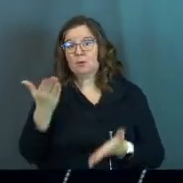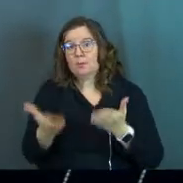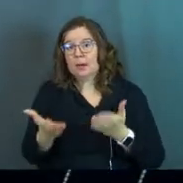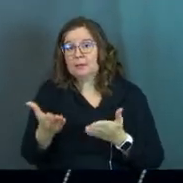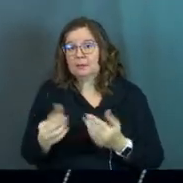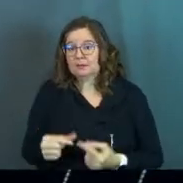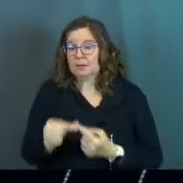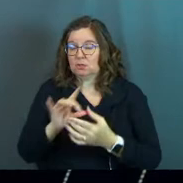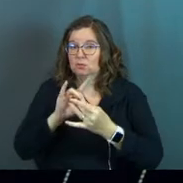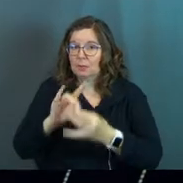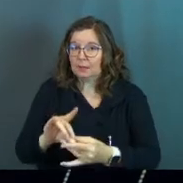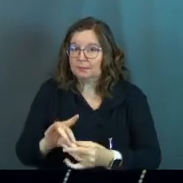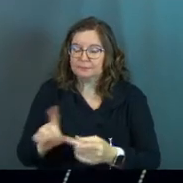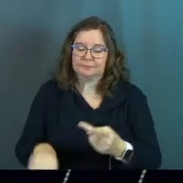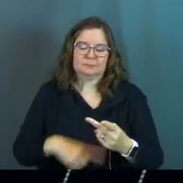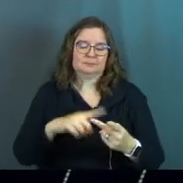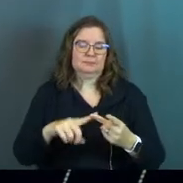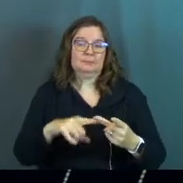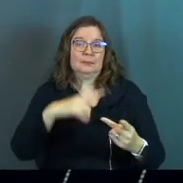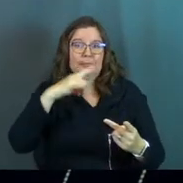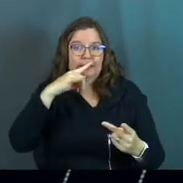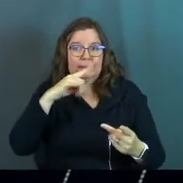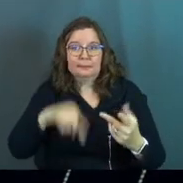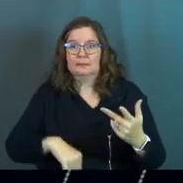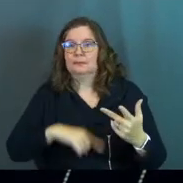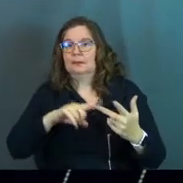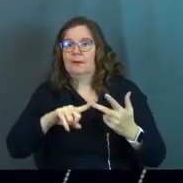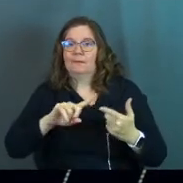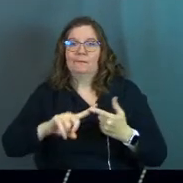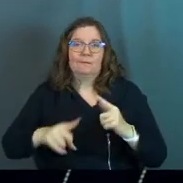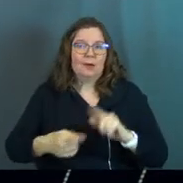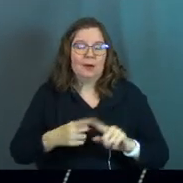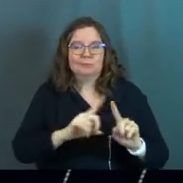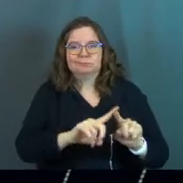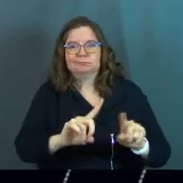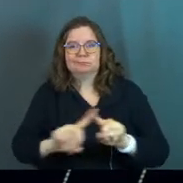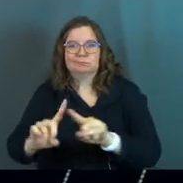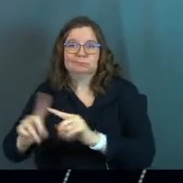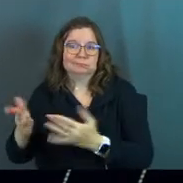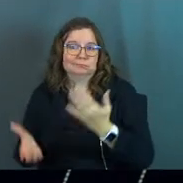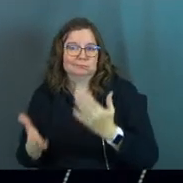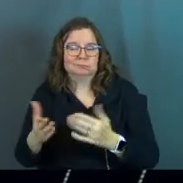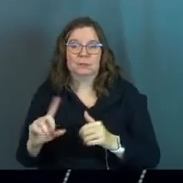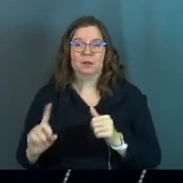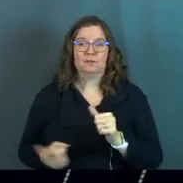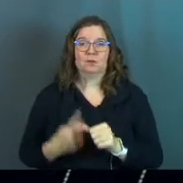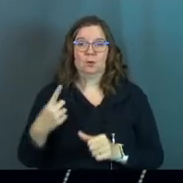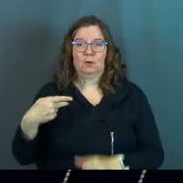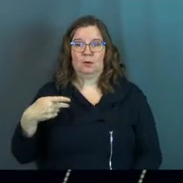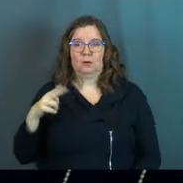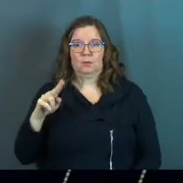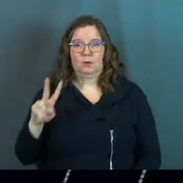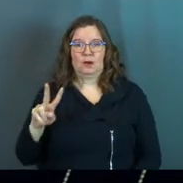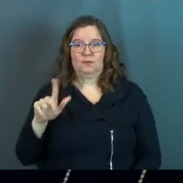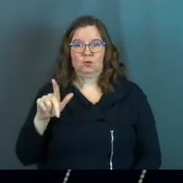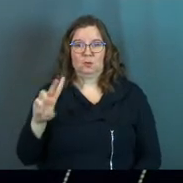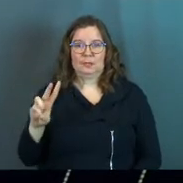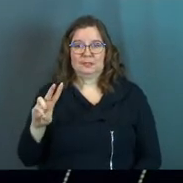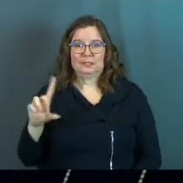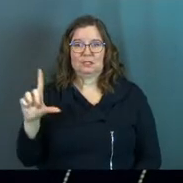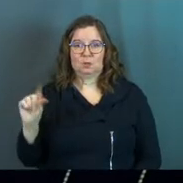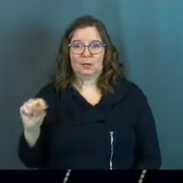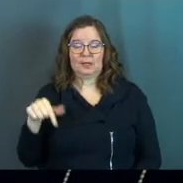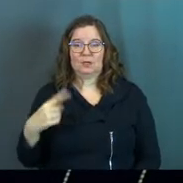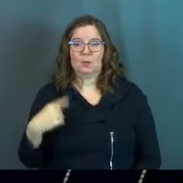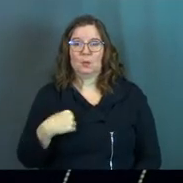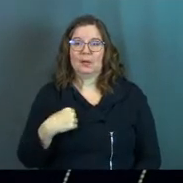might be a special relationship. It might be kids. It might be friends. Very first one, Proverbs 26, 20.